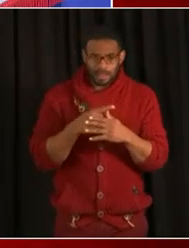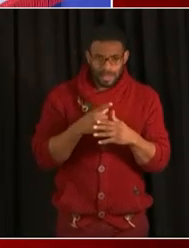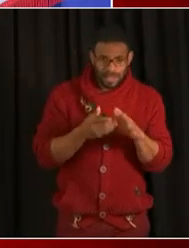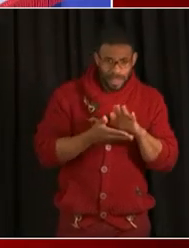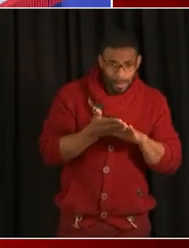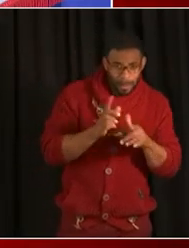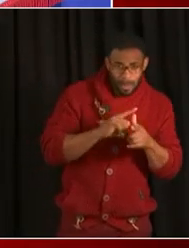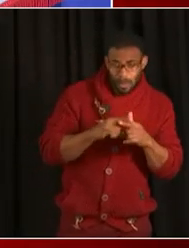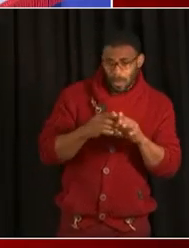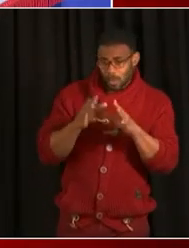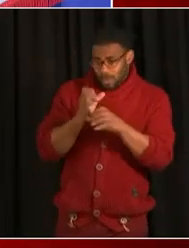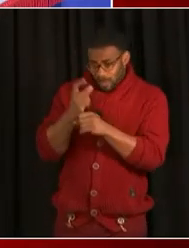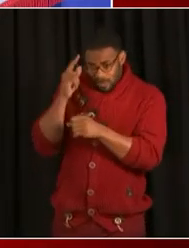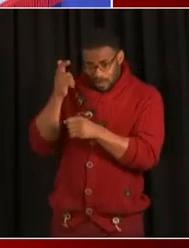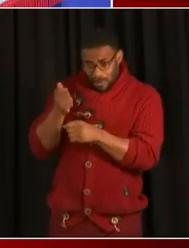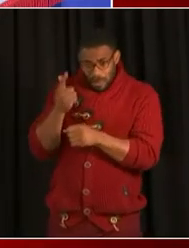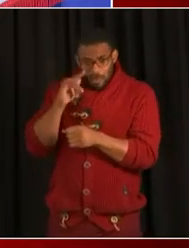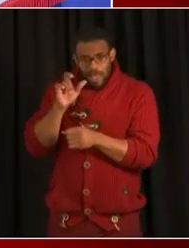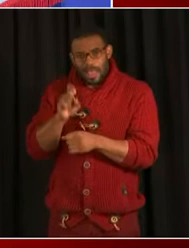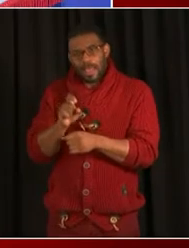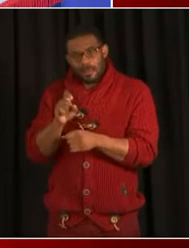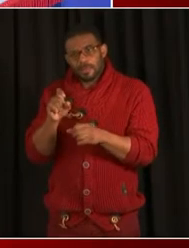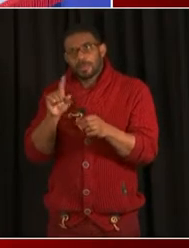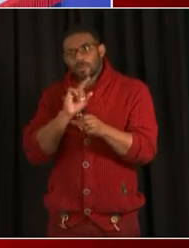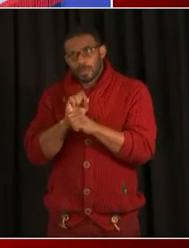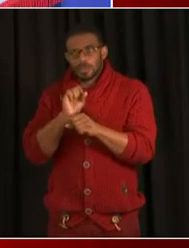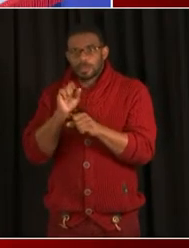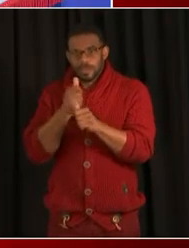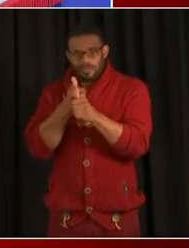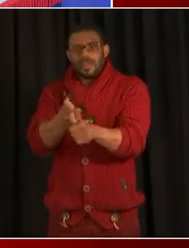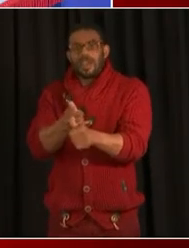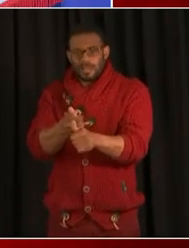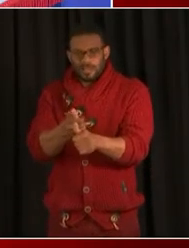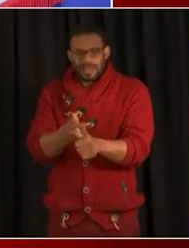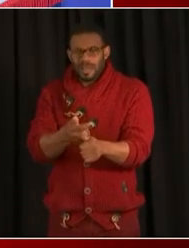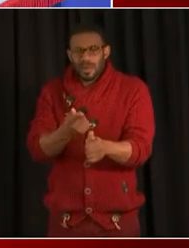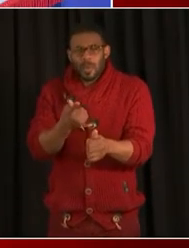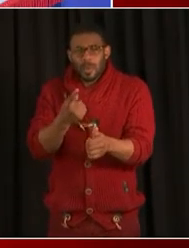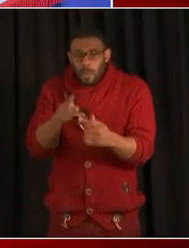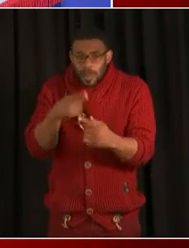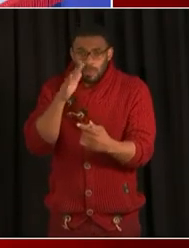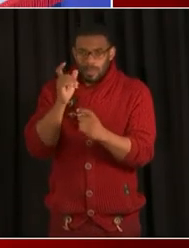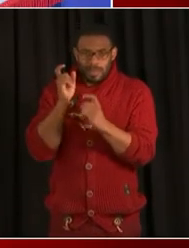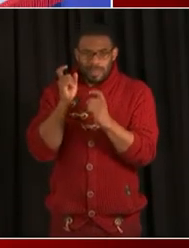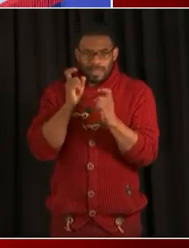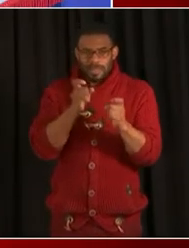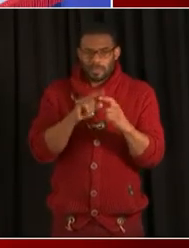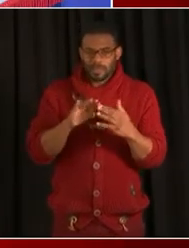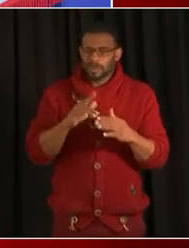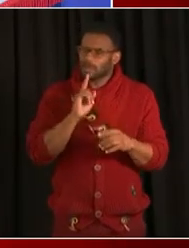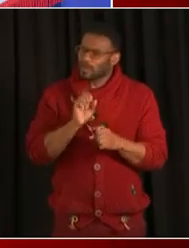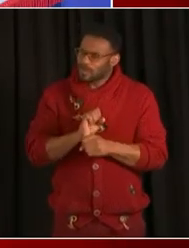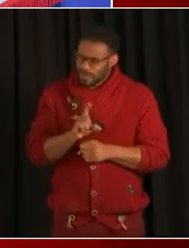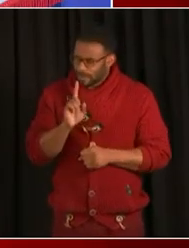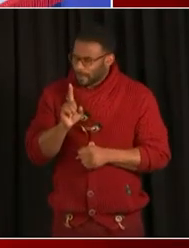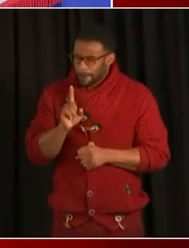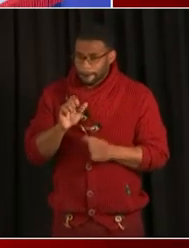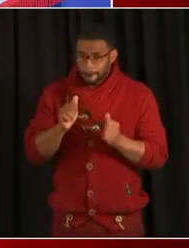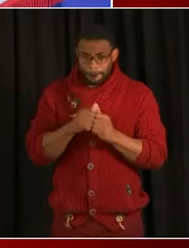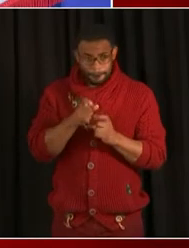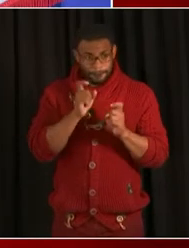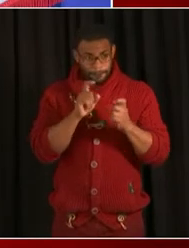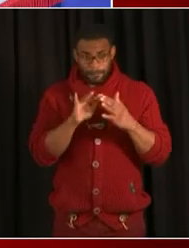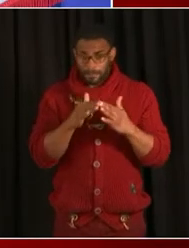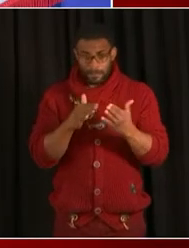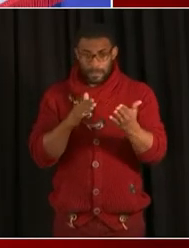operators, the recipients of the grants are going to have to really adhere to, and what are they going to give to the city? But really, what